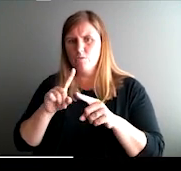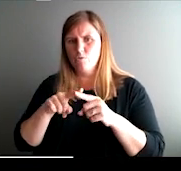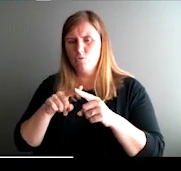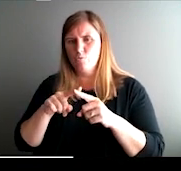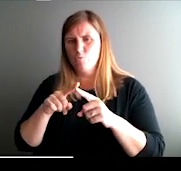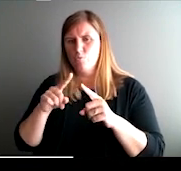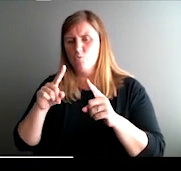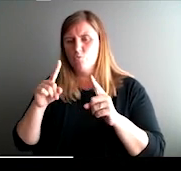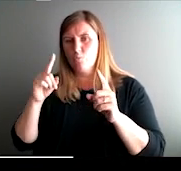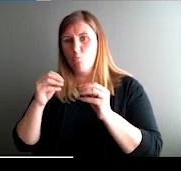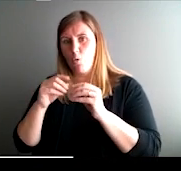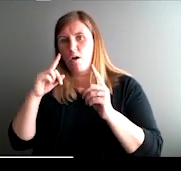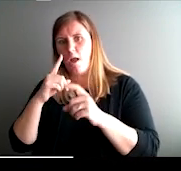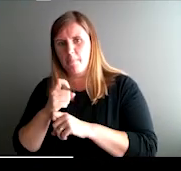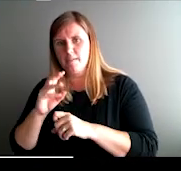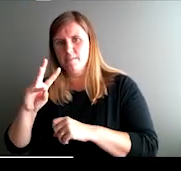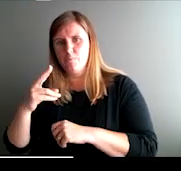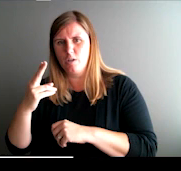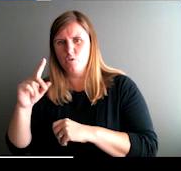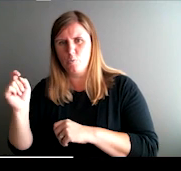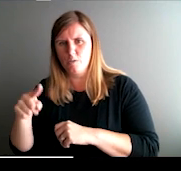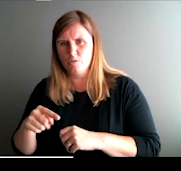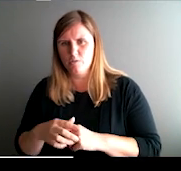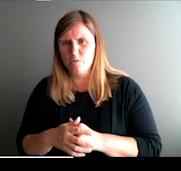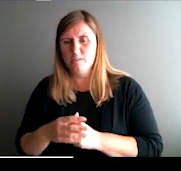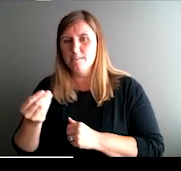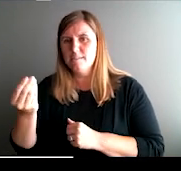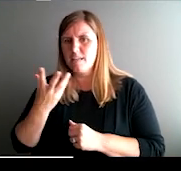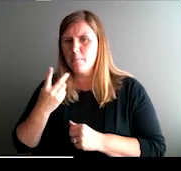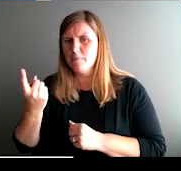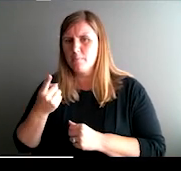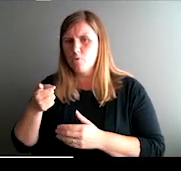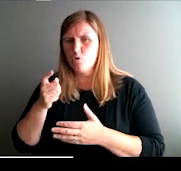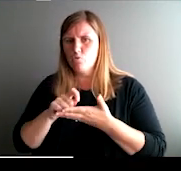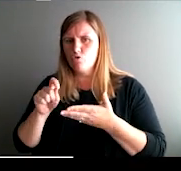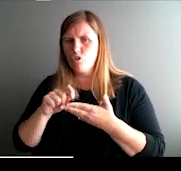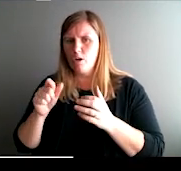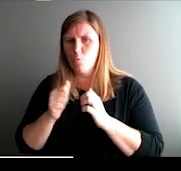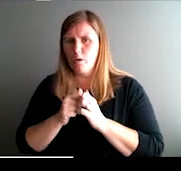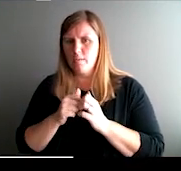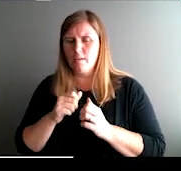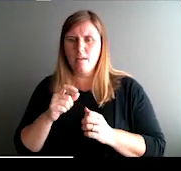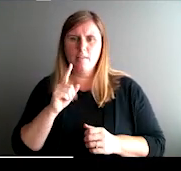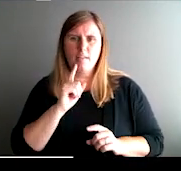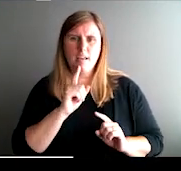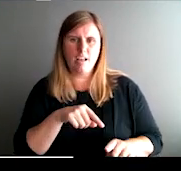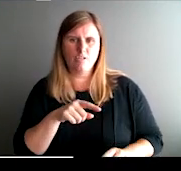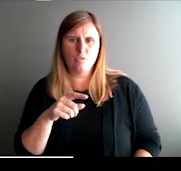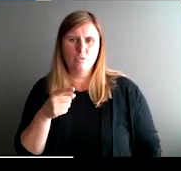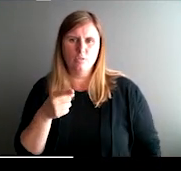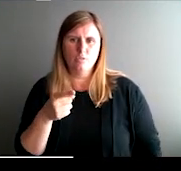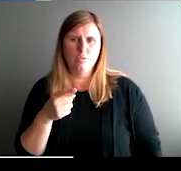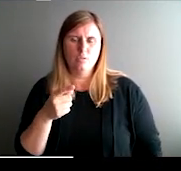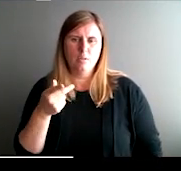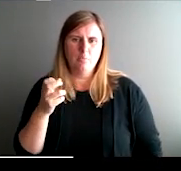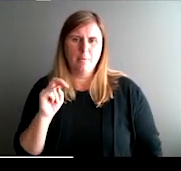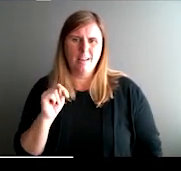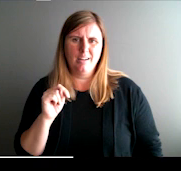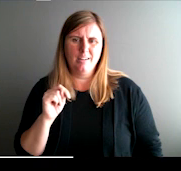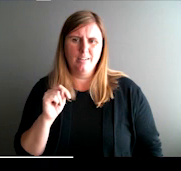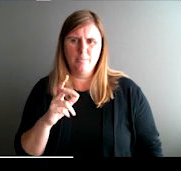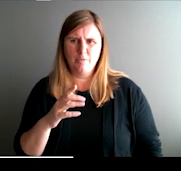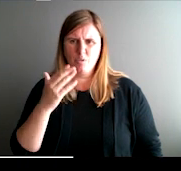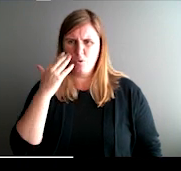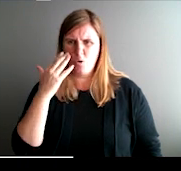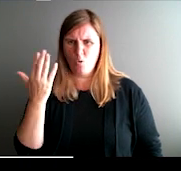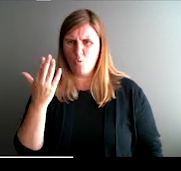complex WH questions. Tell me something you write with, and the student is expected to say pen, but they need to know the